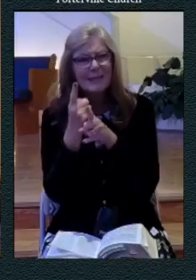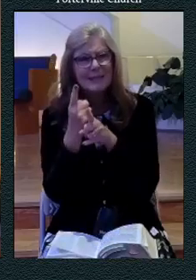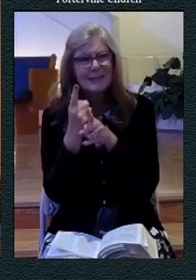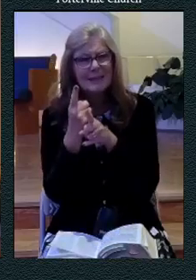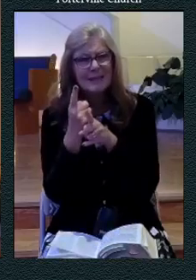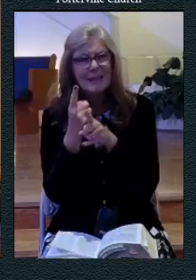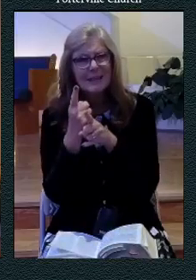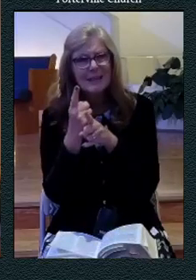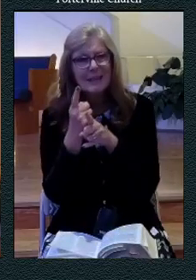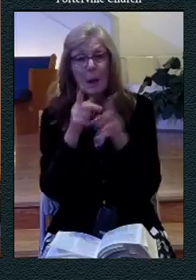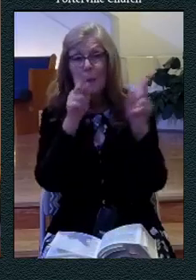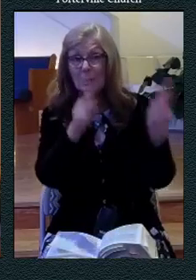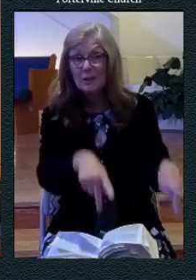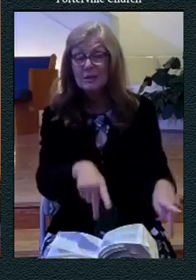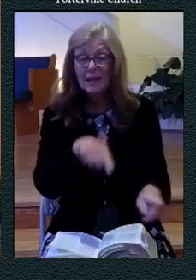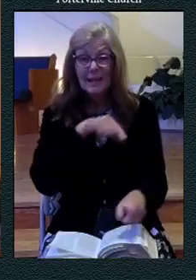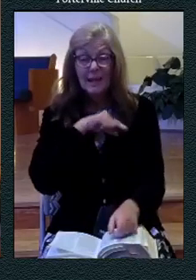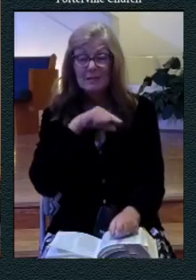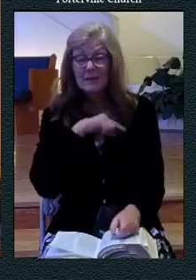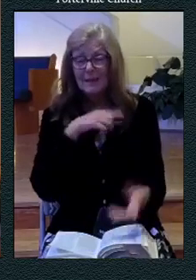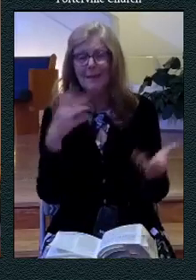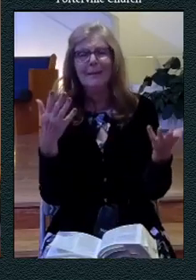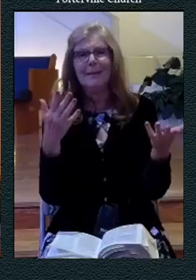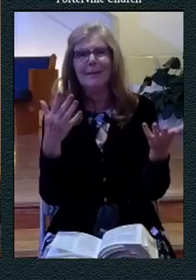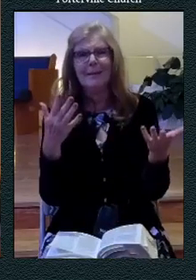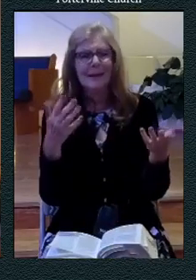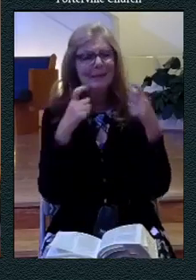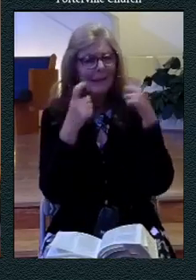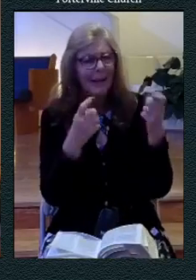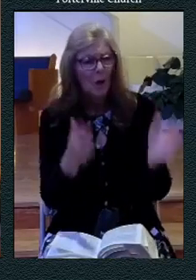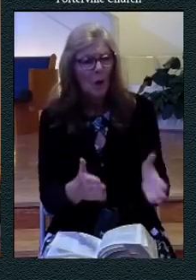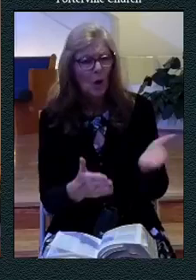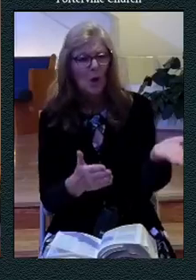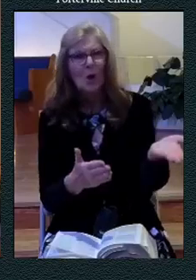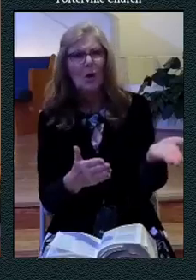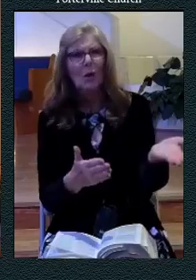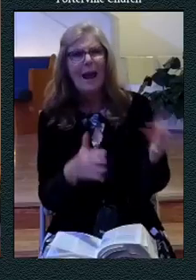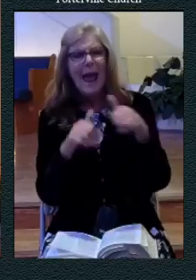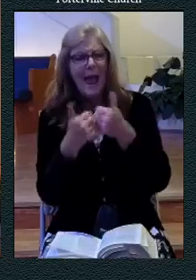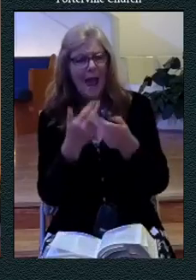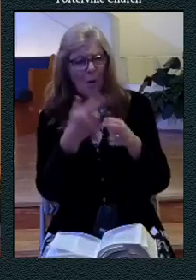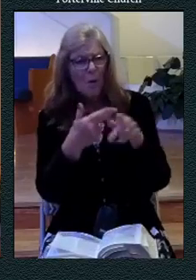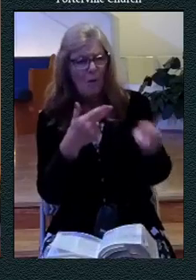I mean, after all, this is a sinner. How can you call him righteous?